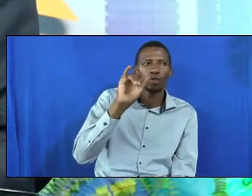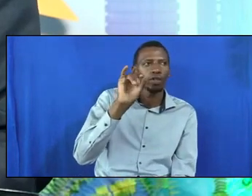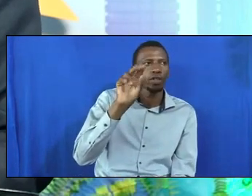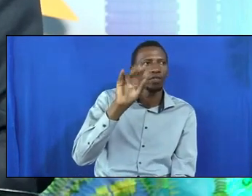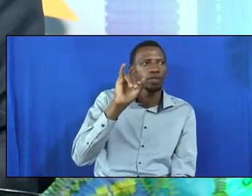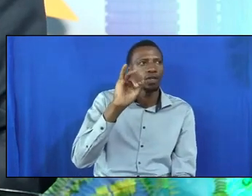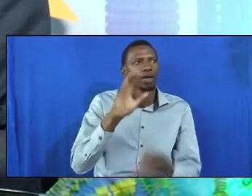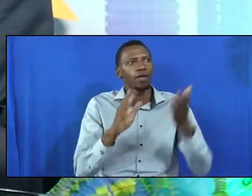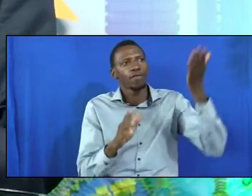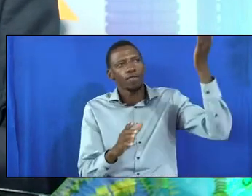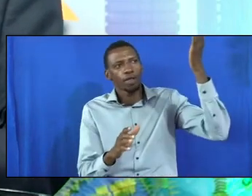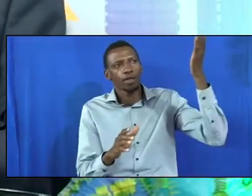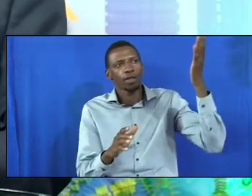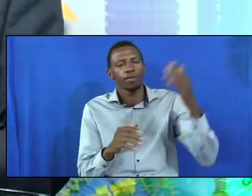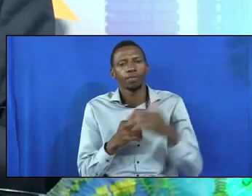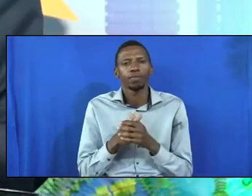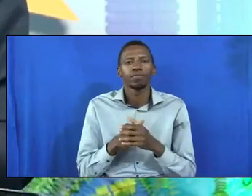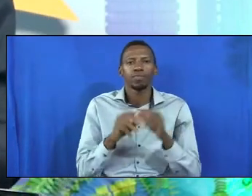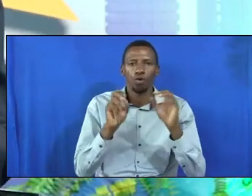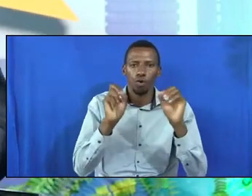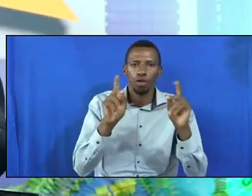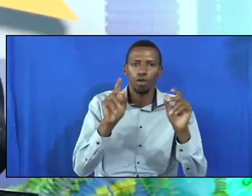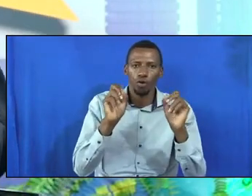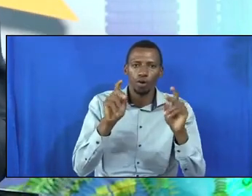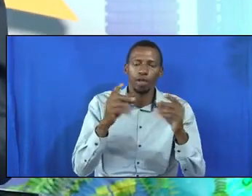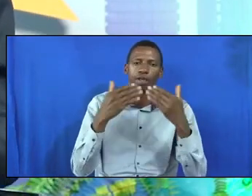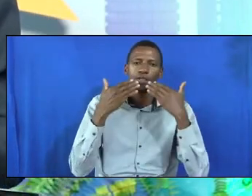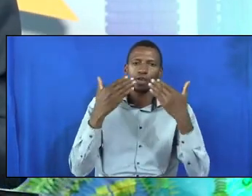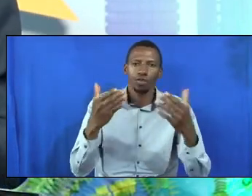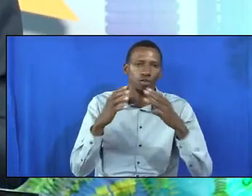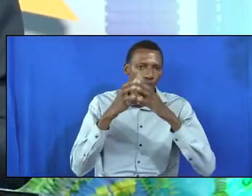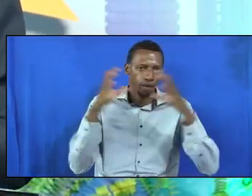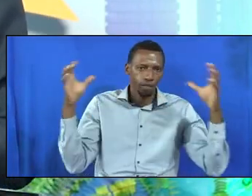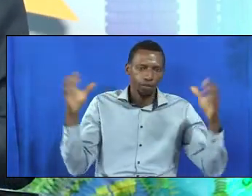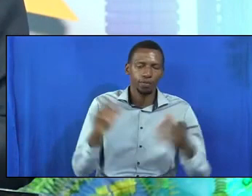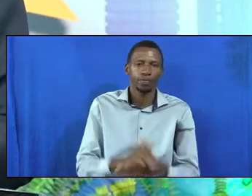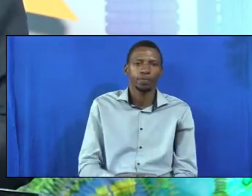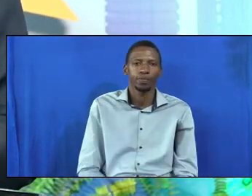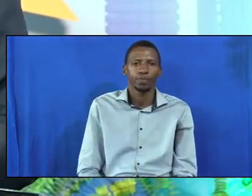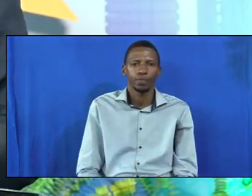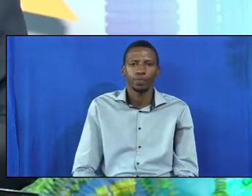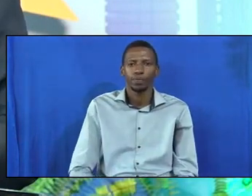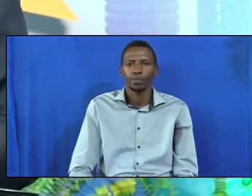She's over there. Okay, okay, okay. Thank you very much.